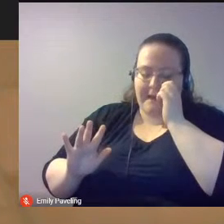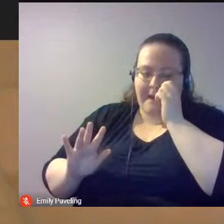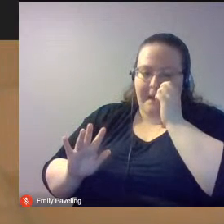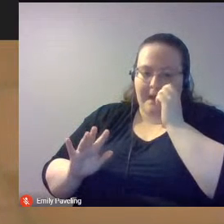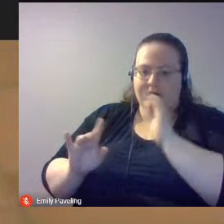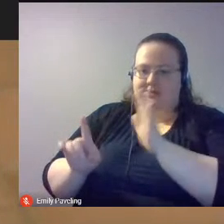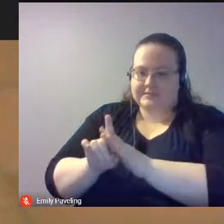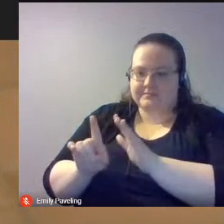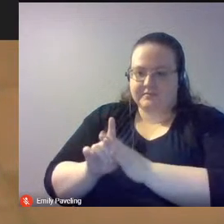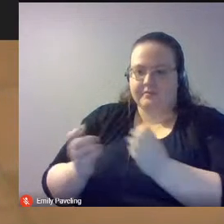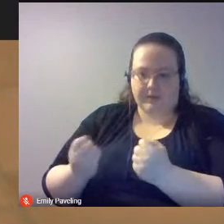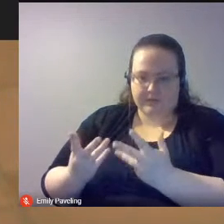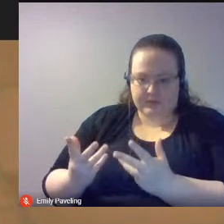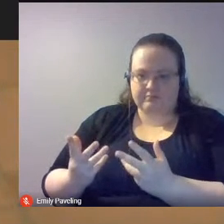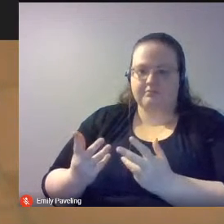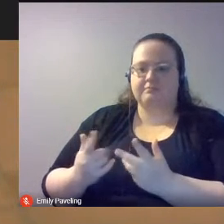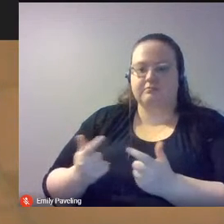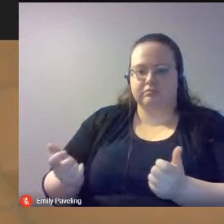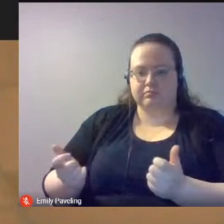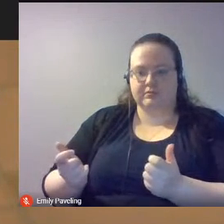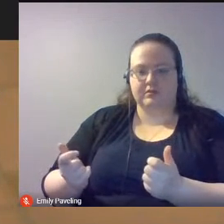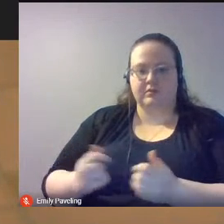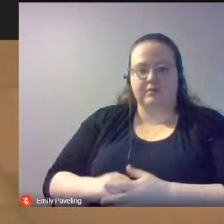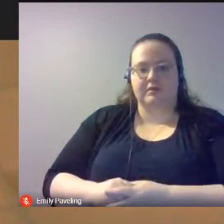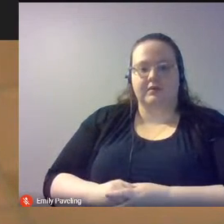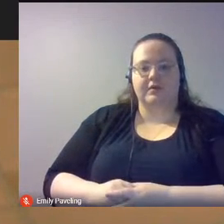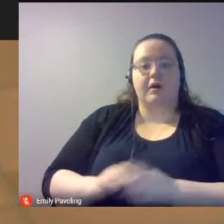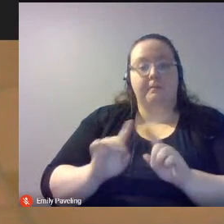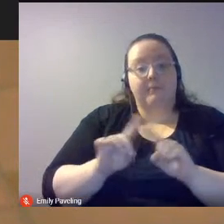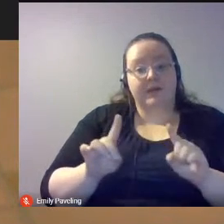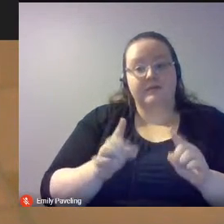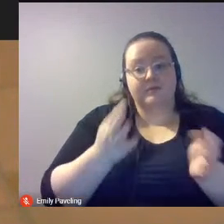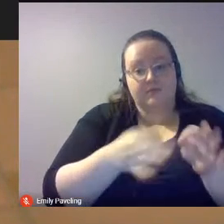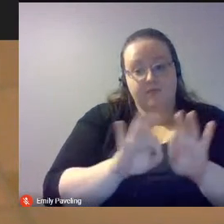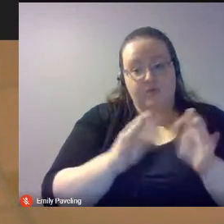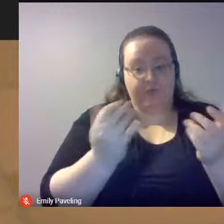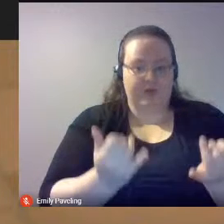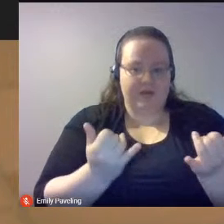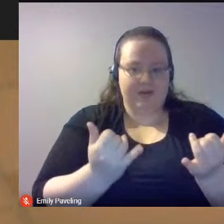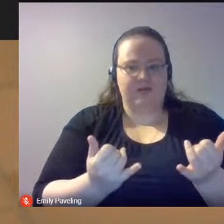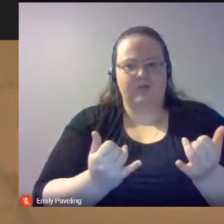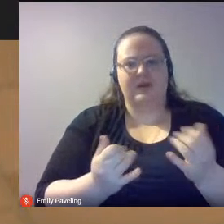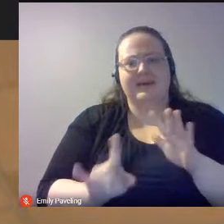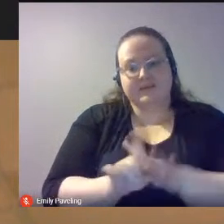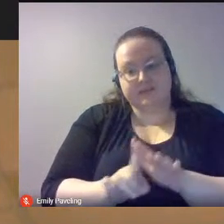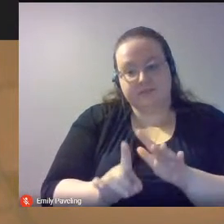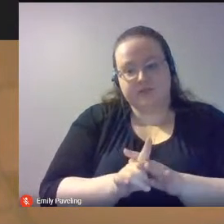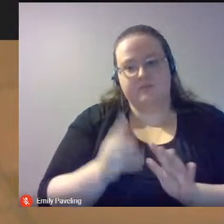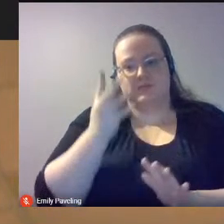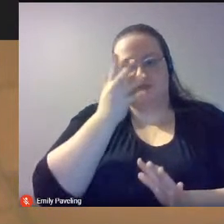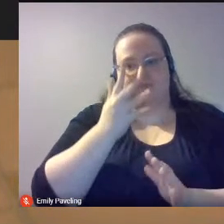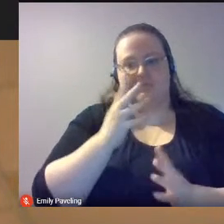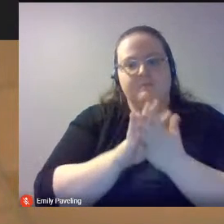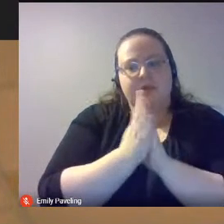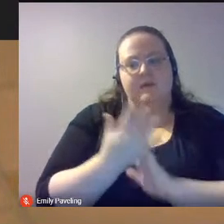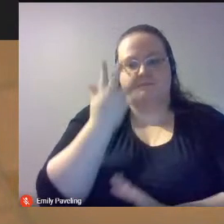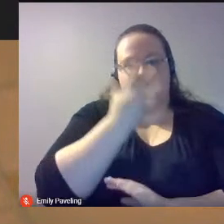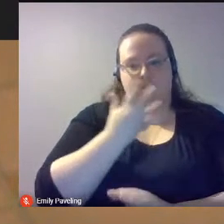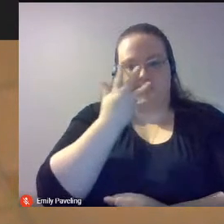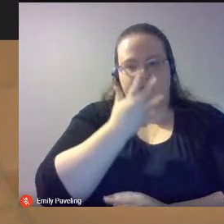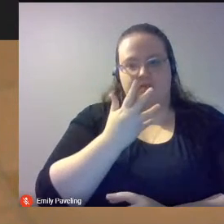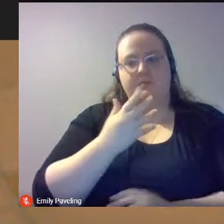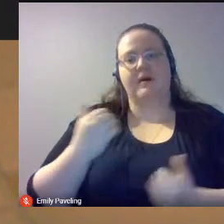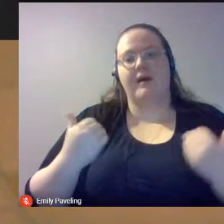symptoms. In the meantime, to familiarize yourself, you can also look at the Ontario self-assessment